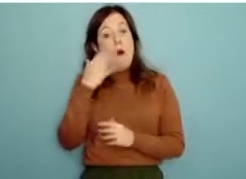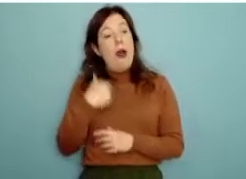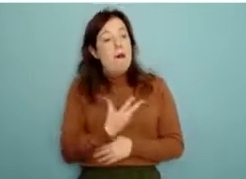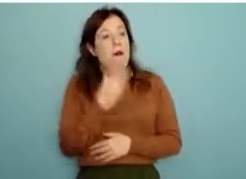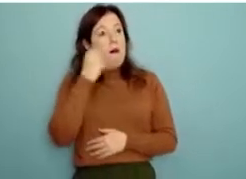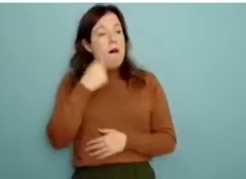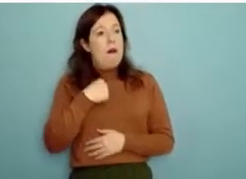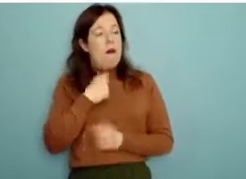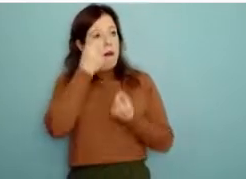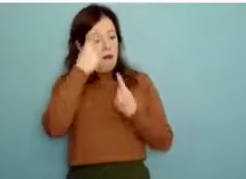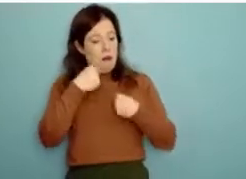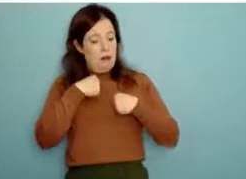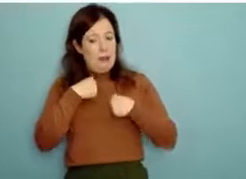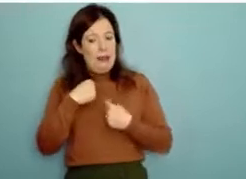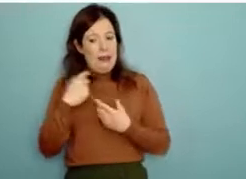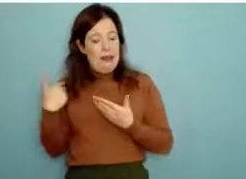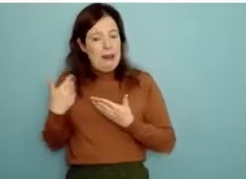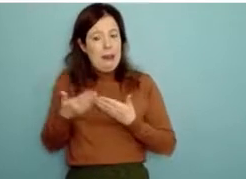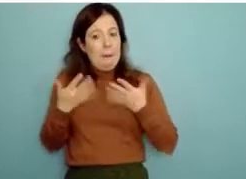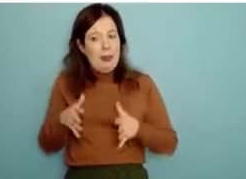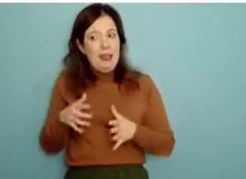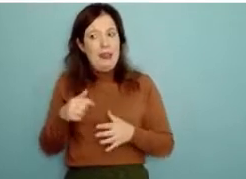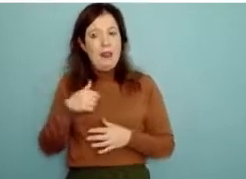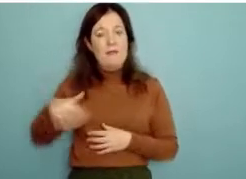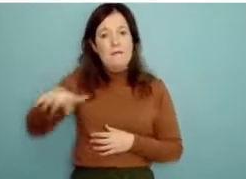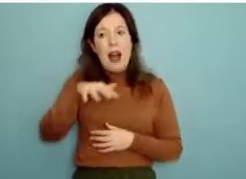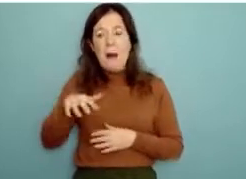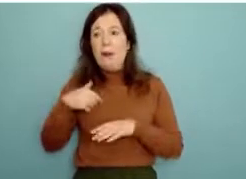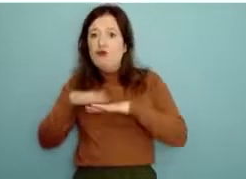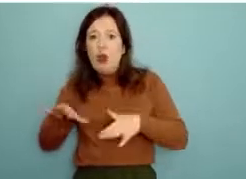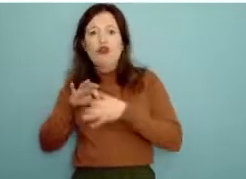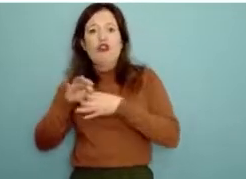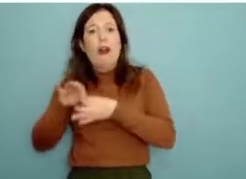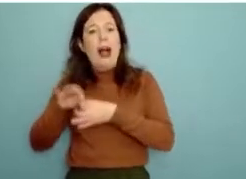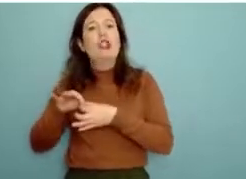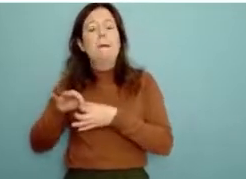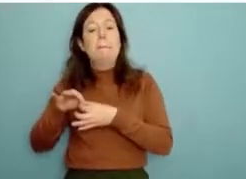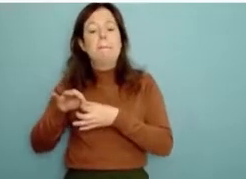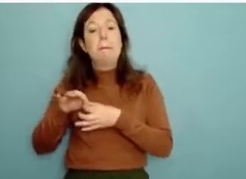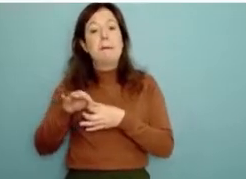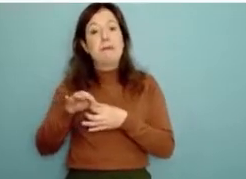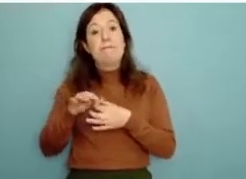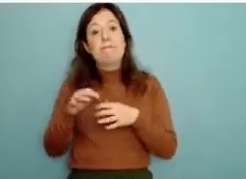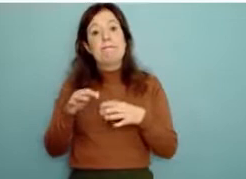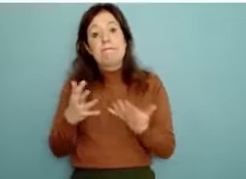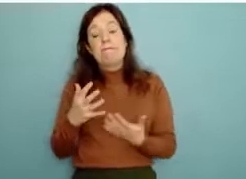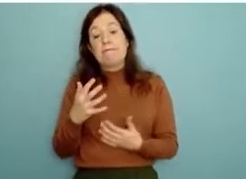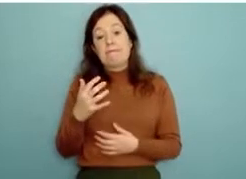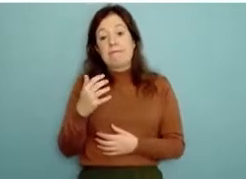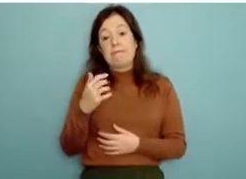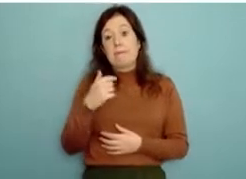relationship with my children and family. I know having entered therapy